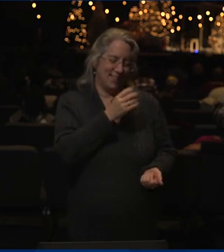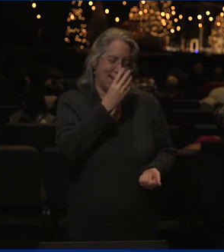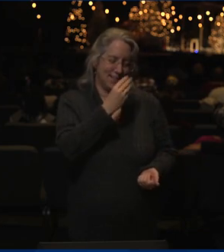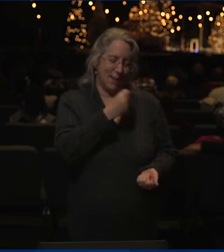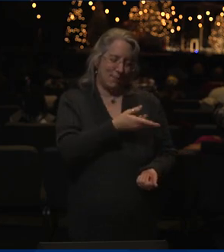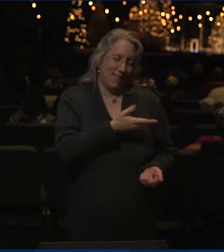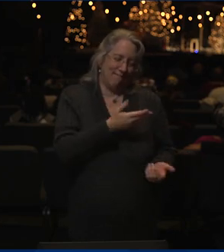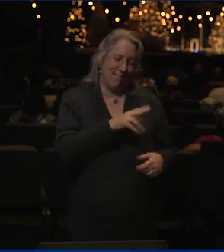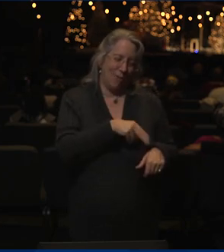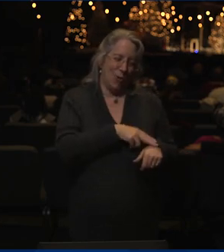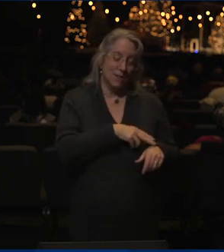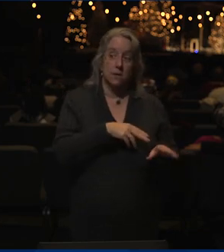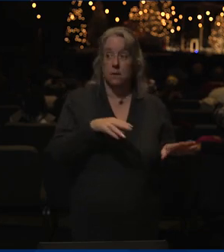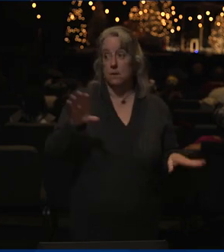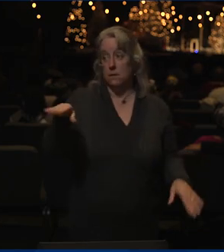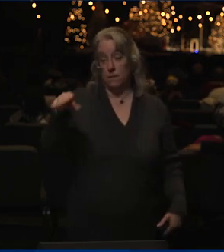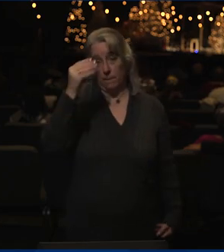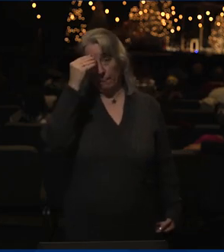Guys, listen.